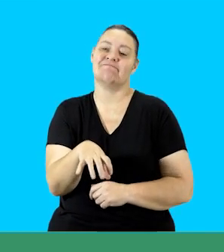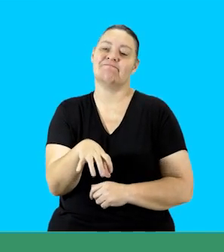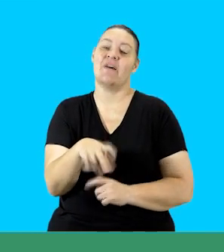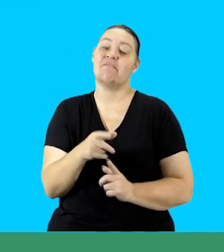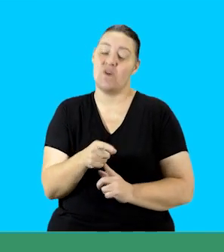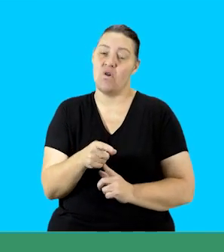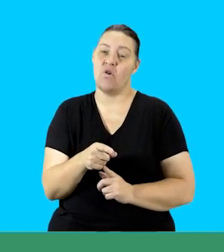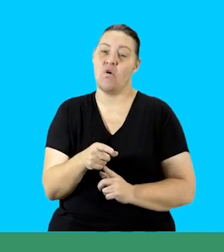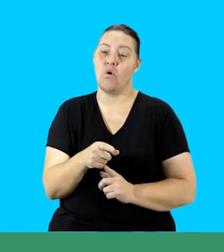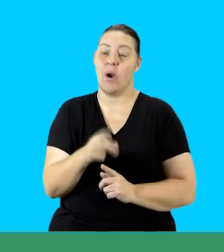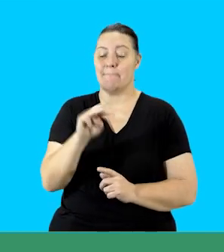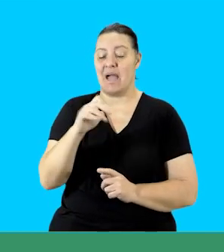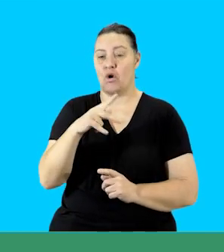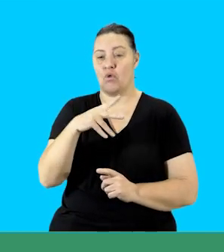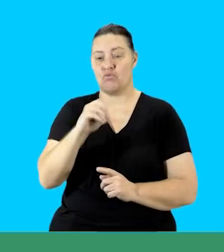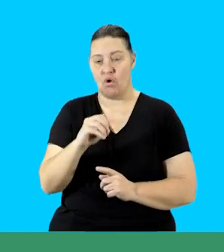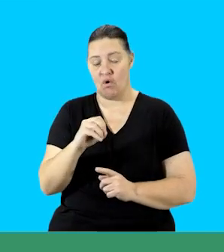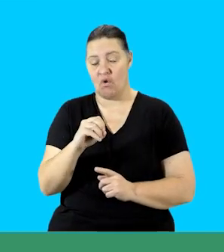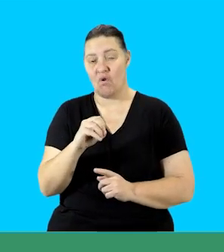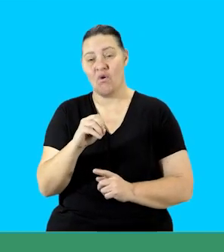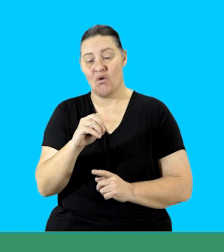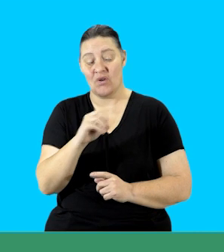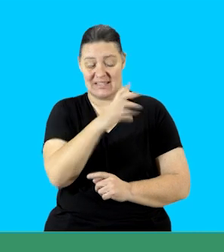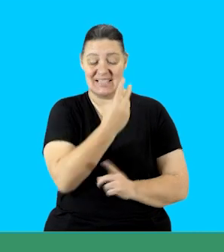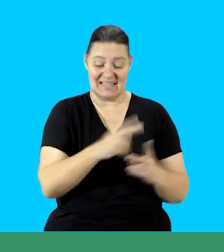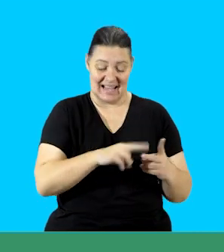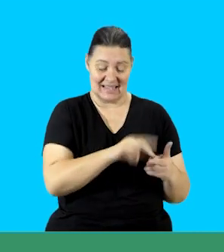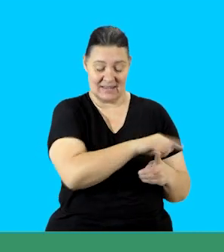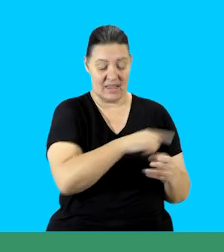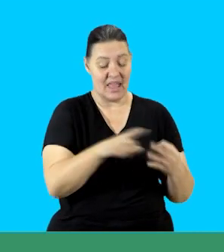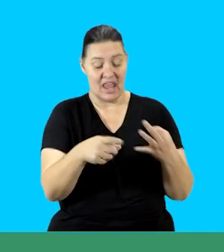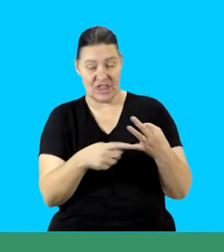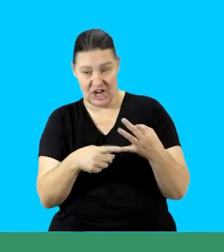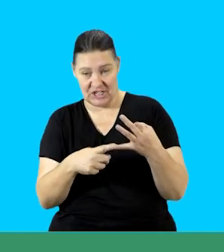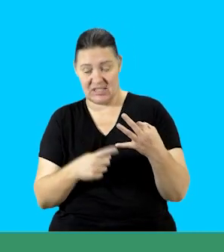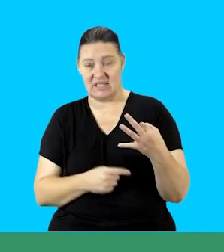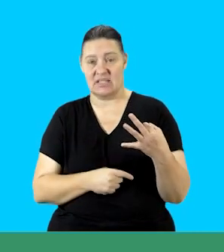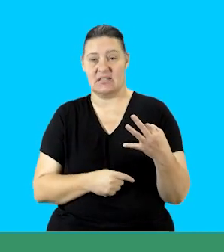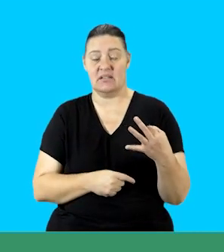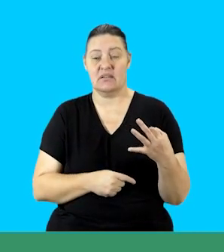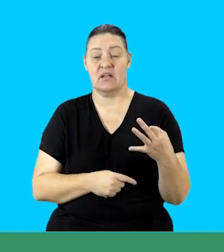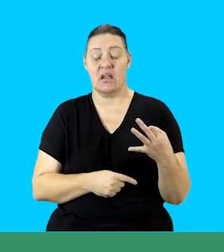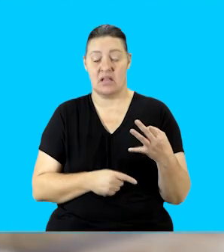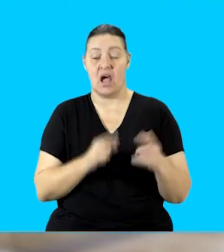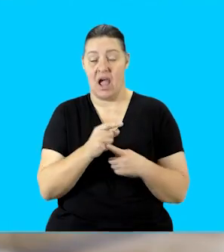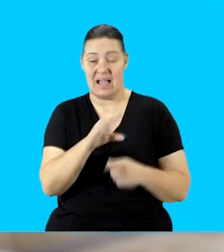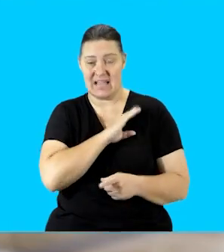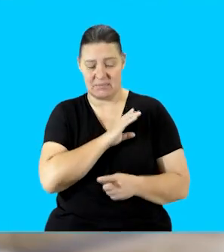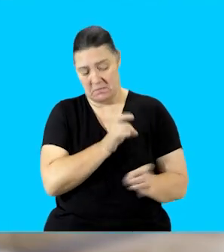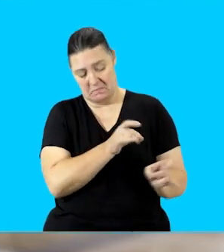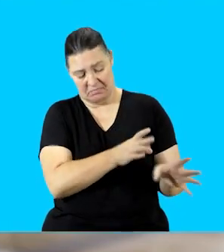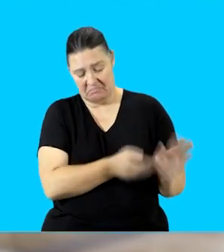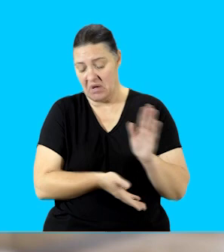to buy affordable solar product from another cheap rival. So this another cheap rival, it simply means